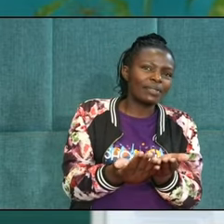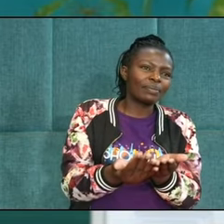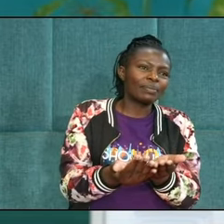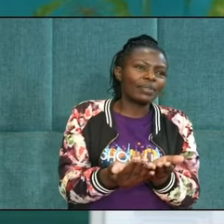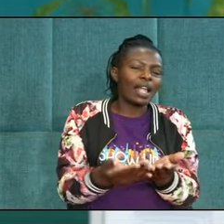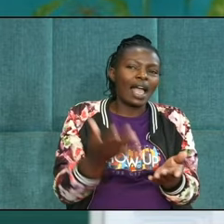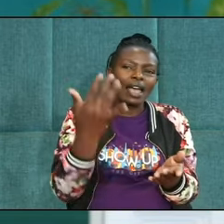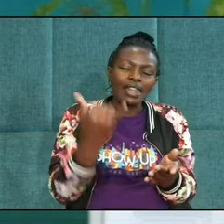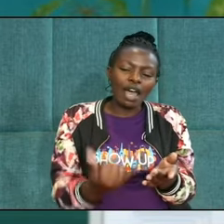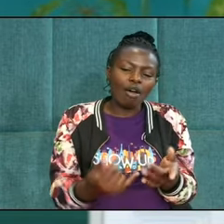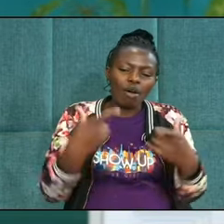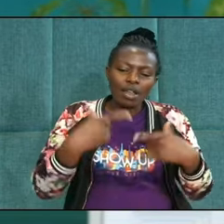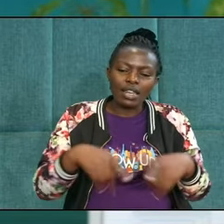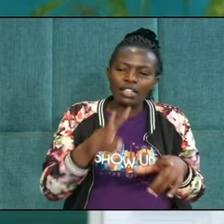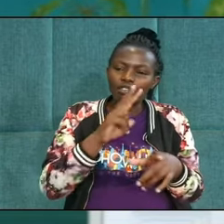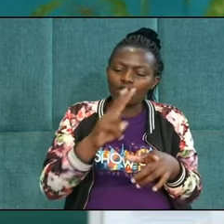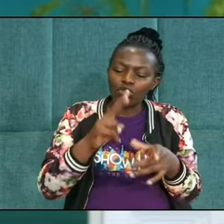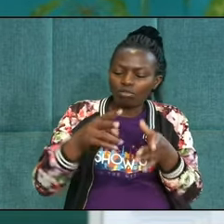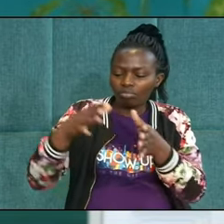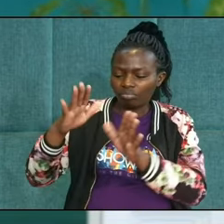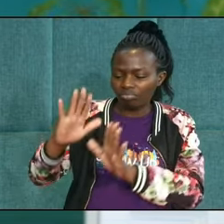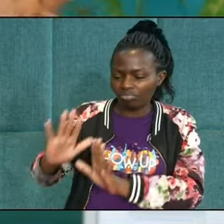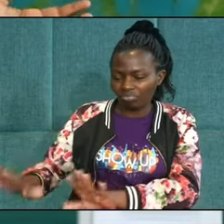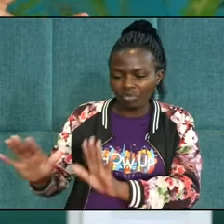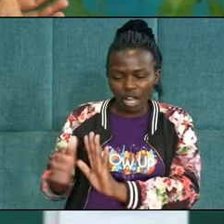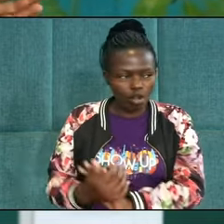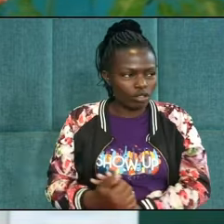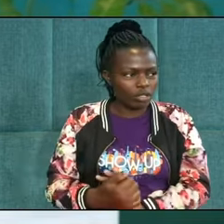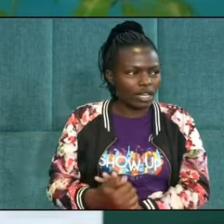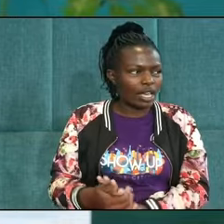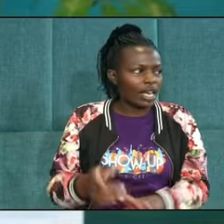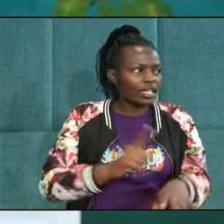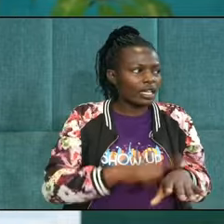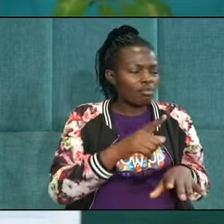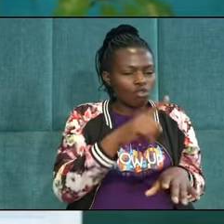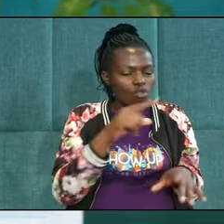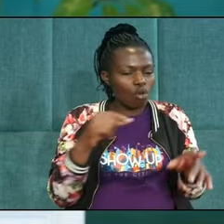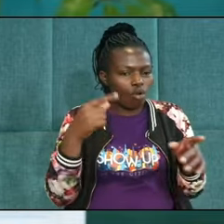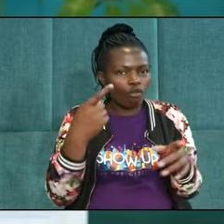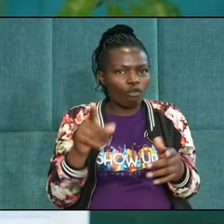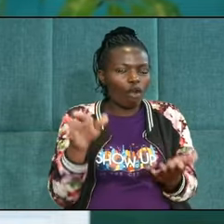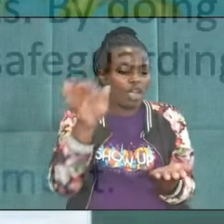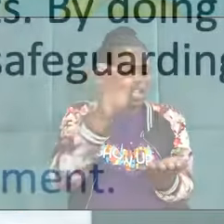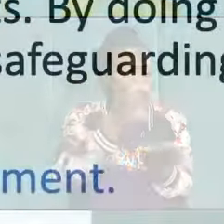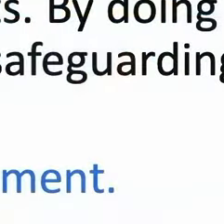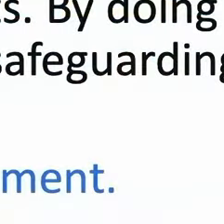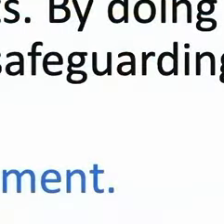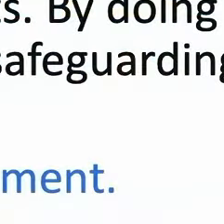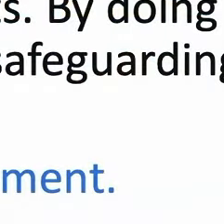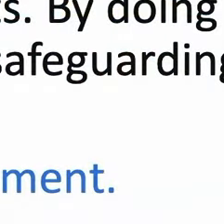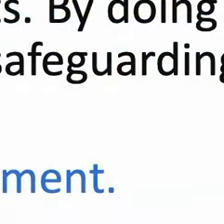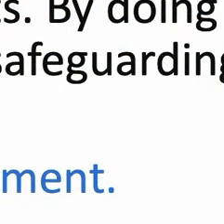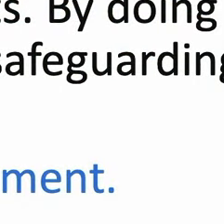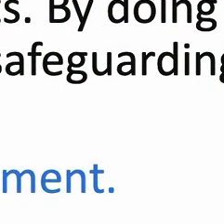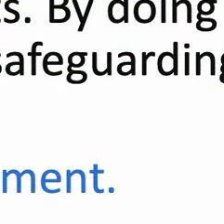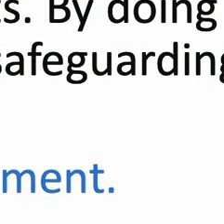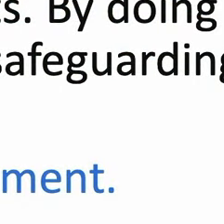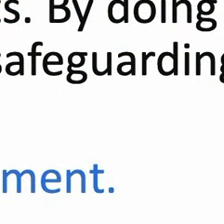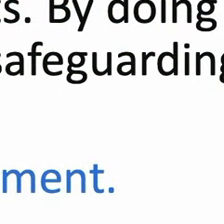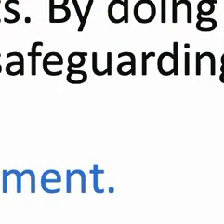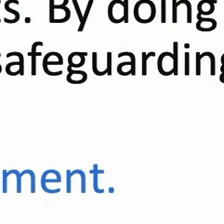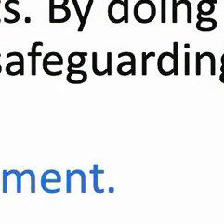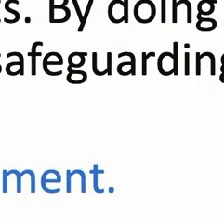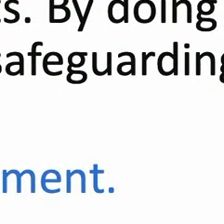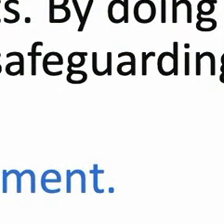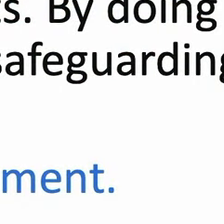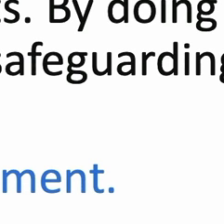us. Most often people go into insurance because you don't know the future. So,